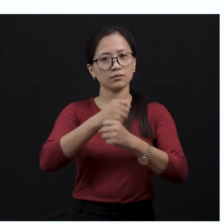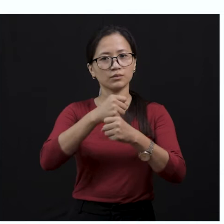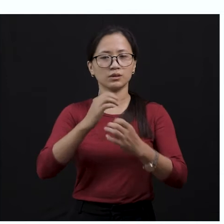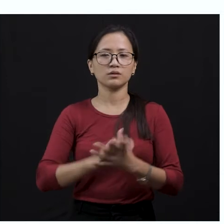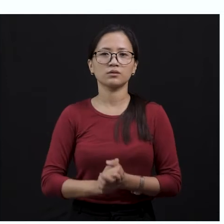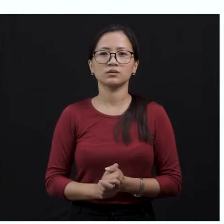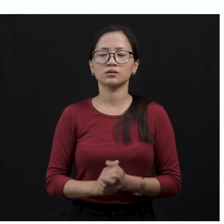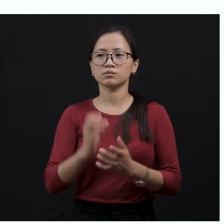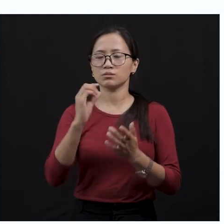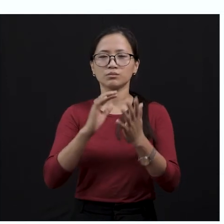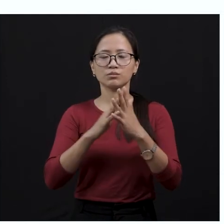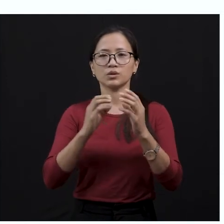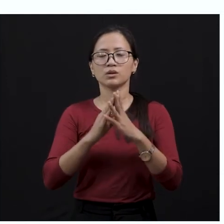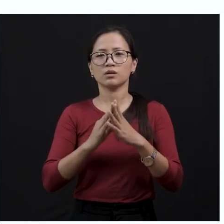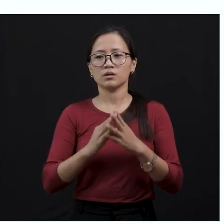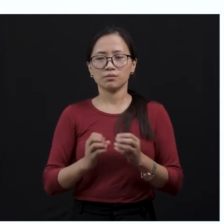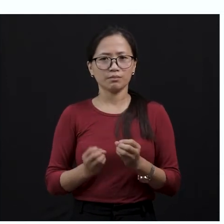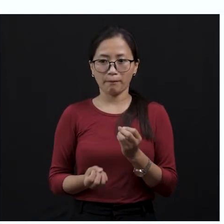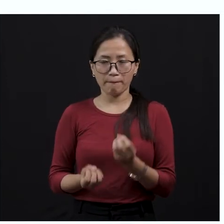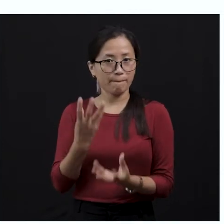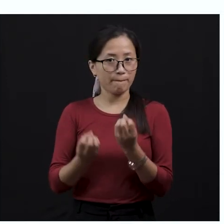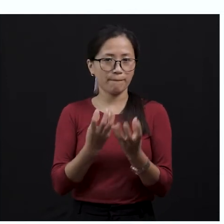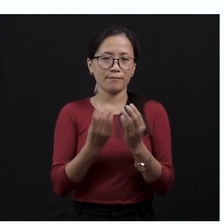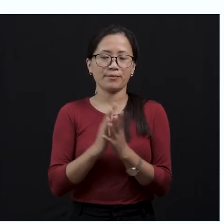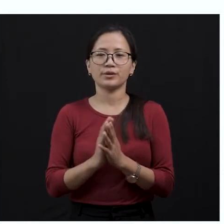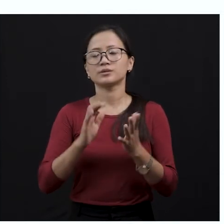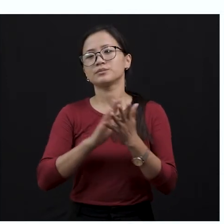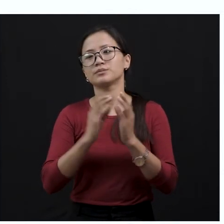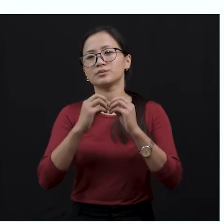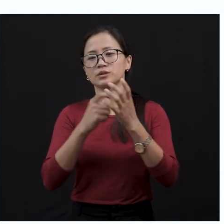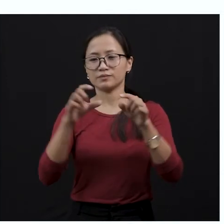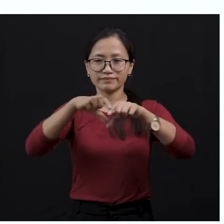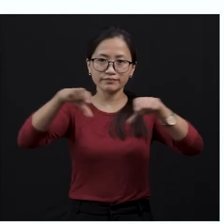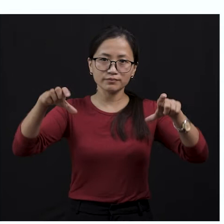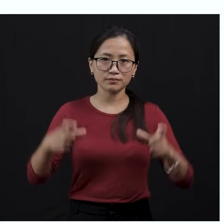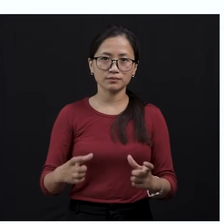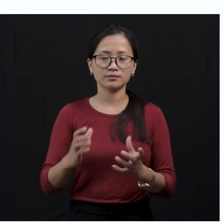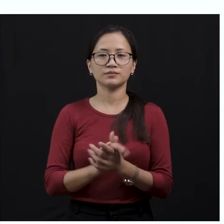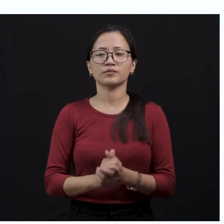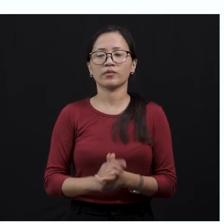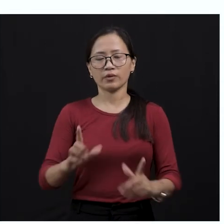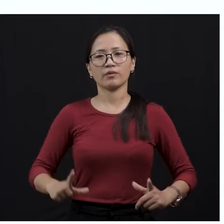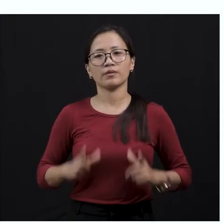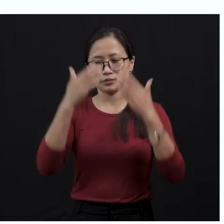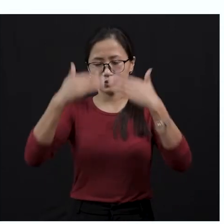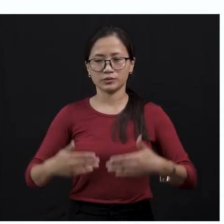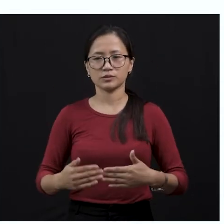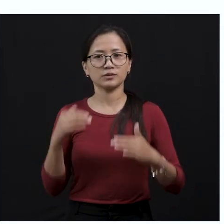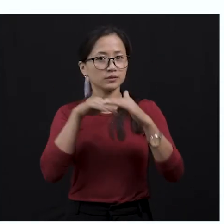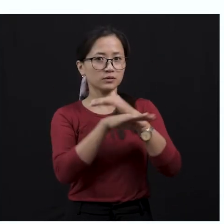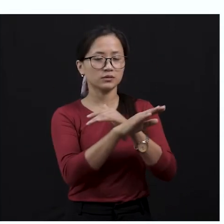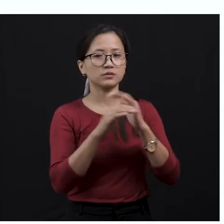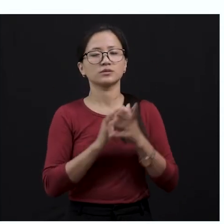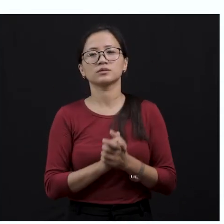made of burnt bricks, okay? So earlier, just imagine, human beings were living under the caves,